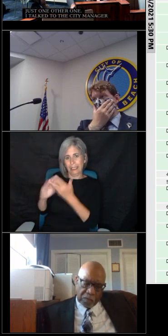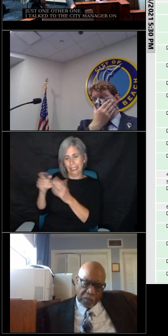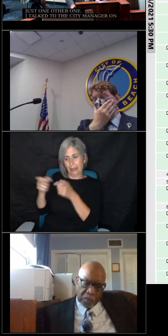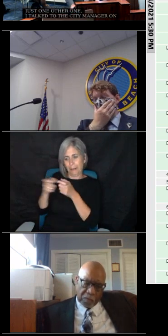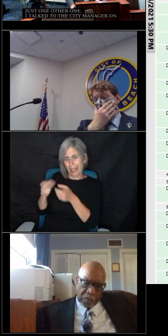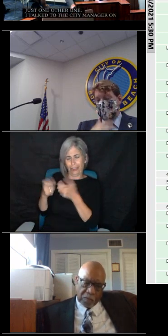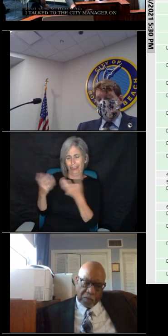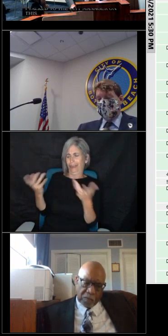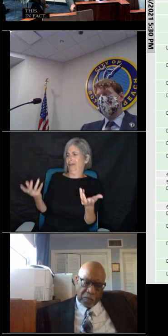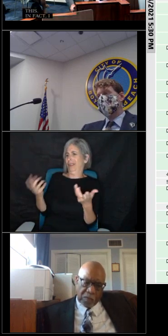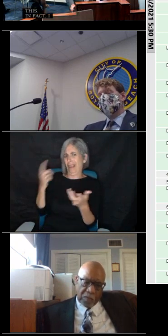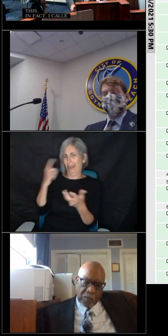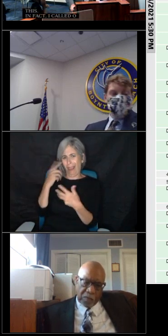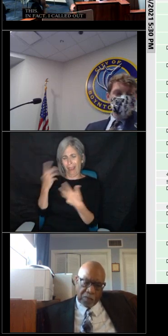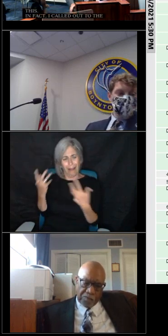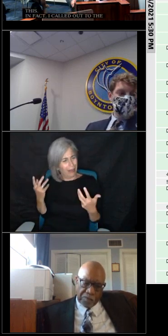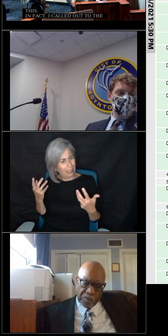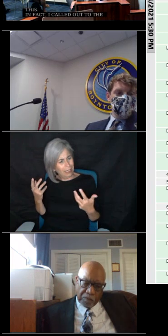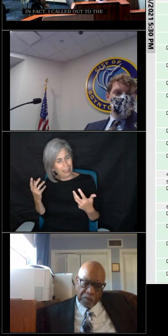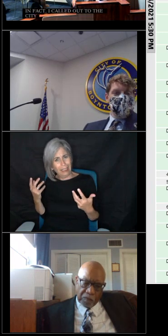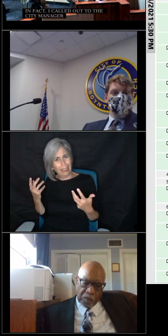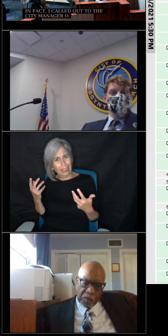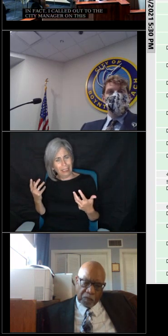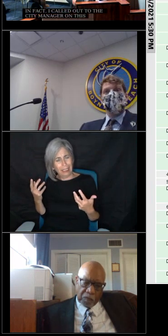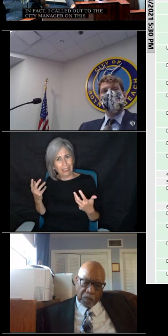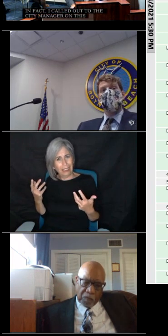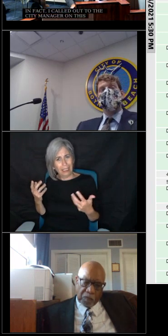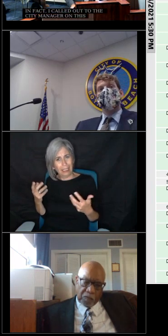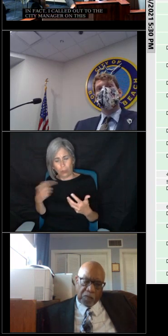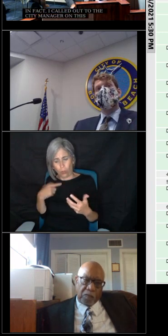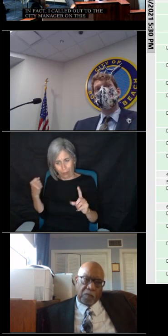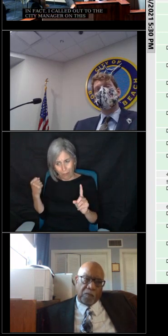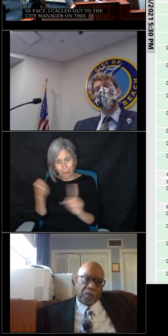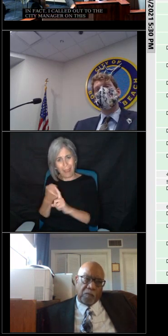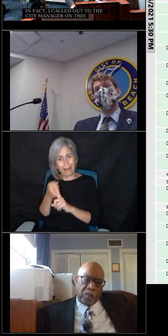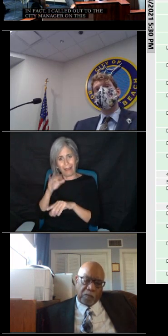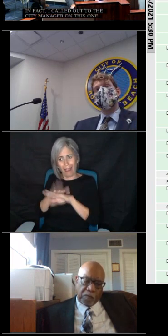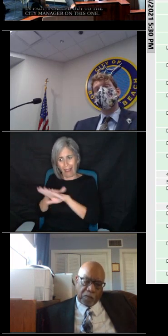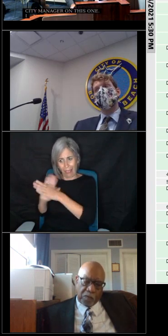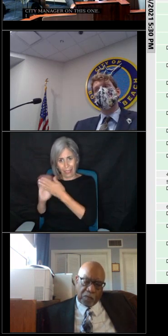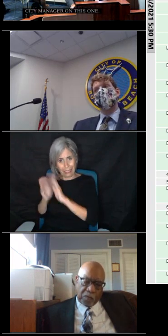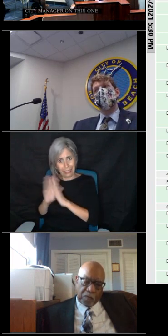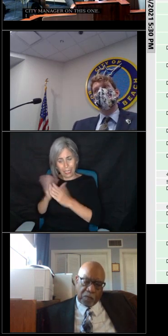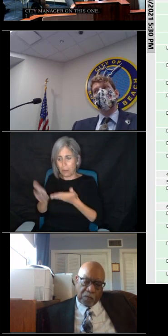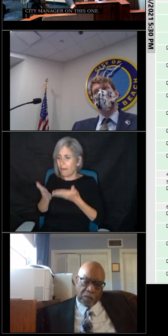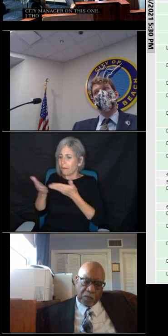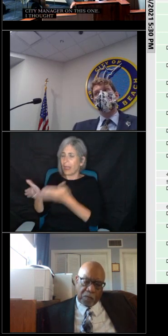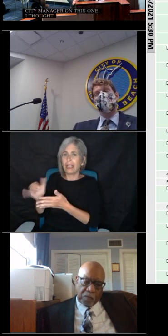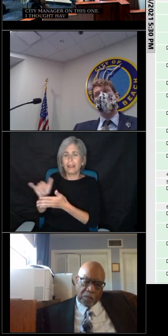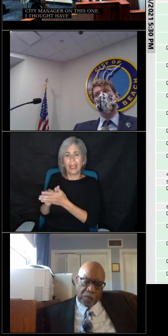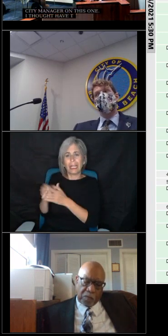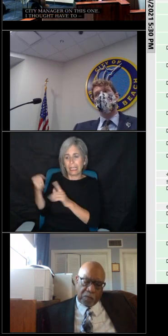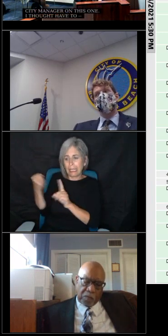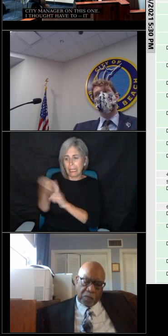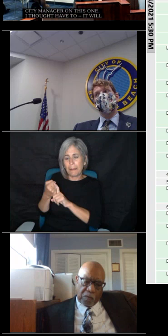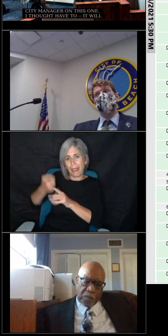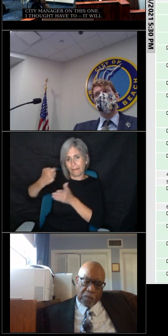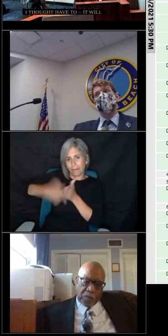will, not to pun on words, but it will have an impact on the city, and provides that impact fees increase that